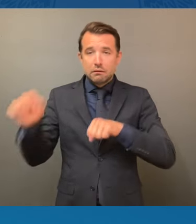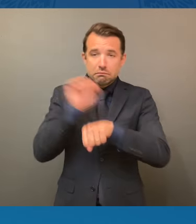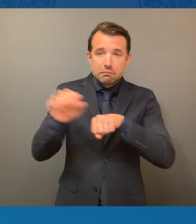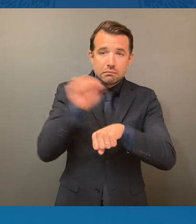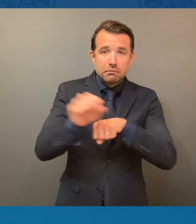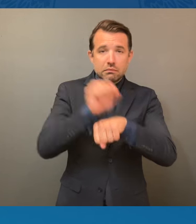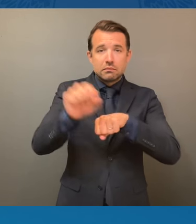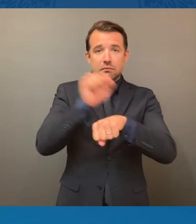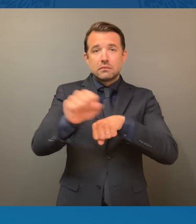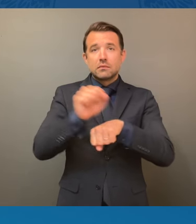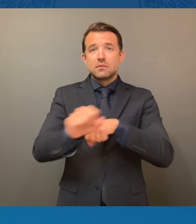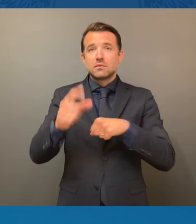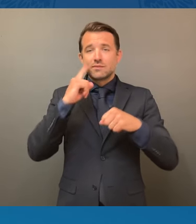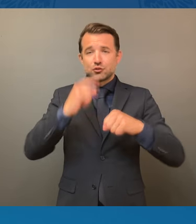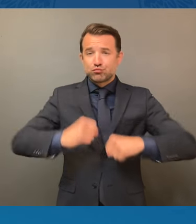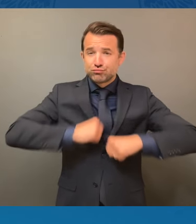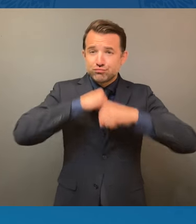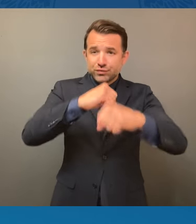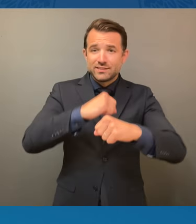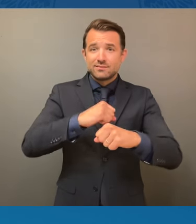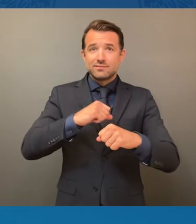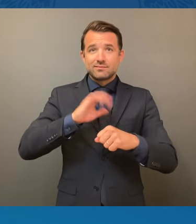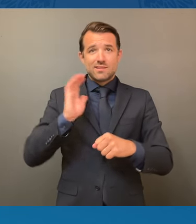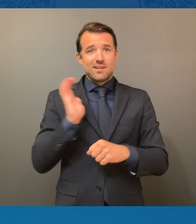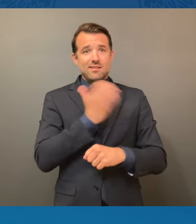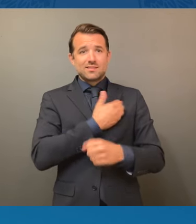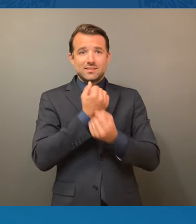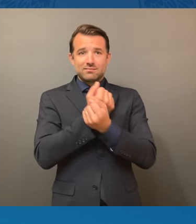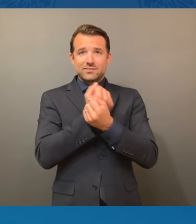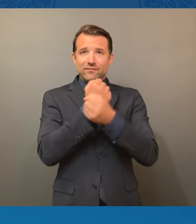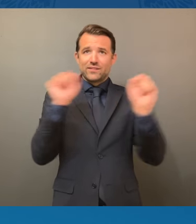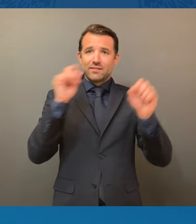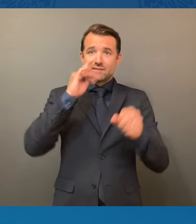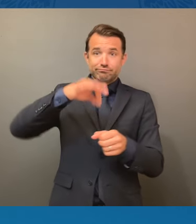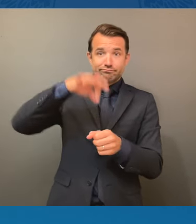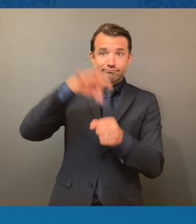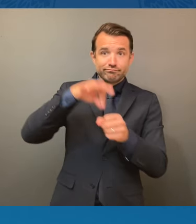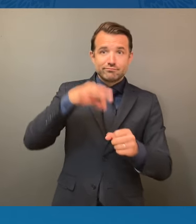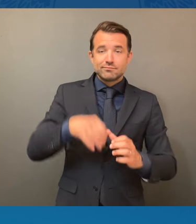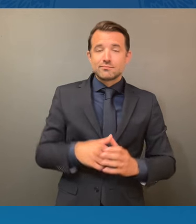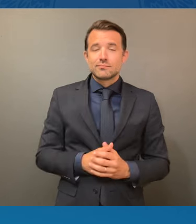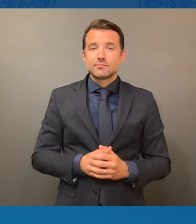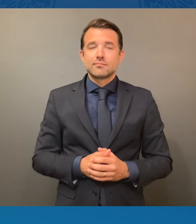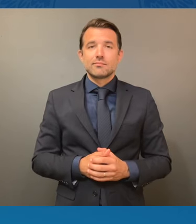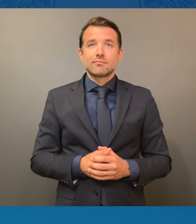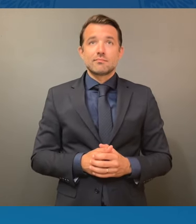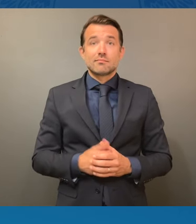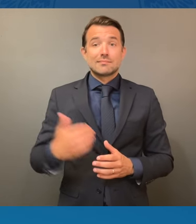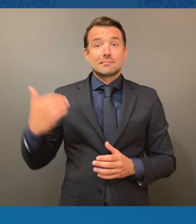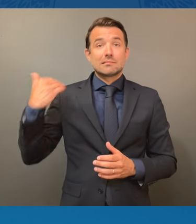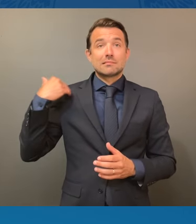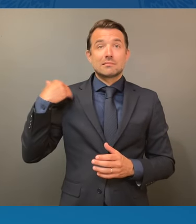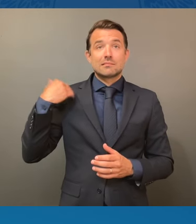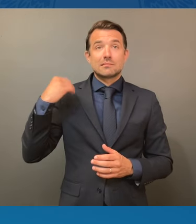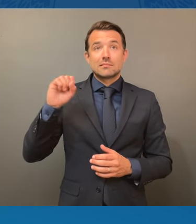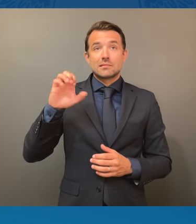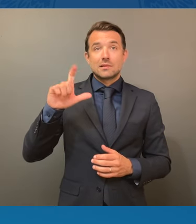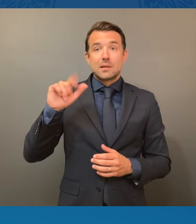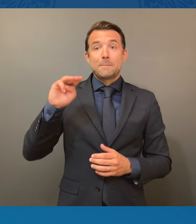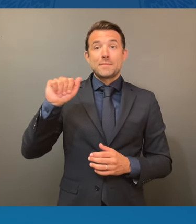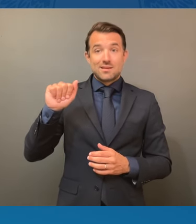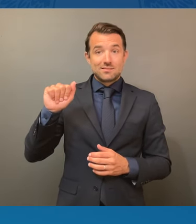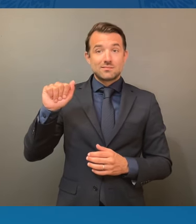defense. You know, earlier this year, many of us were together in Selma, Alabama, as we have been before,